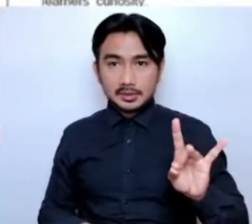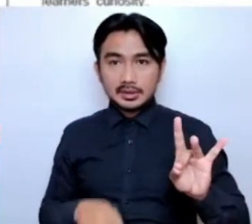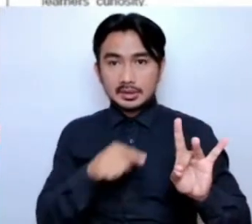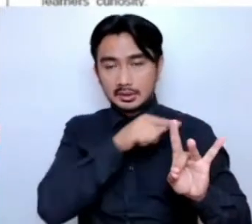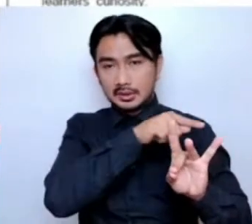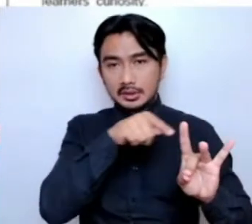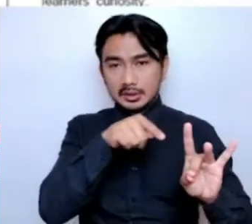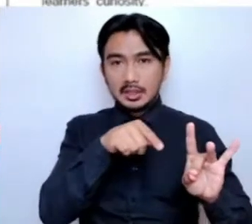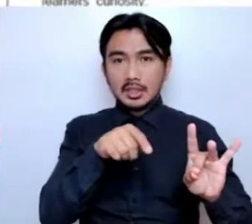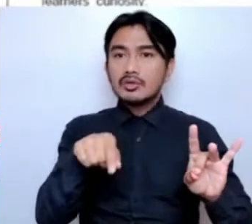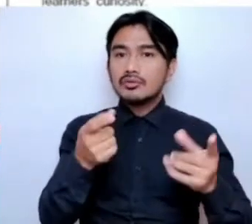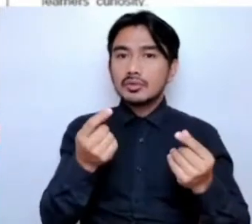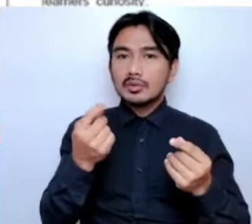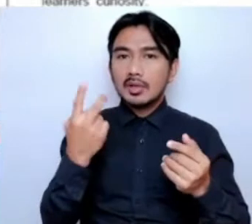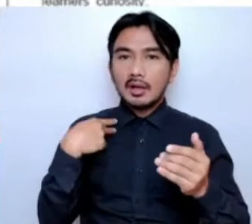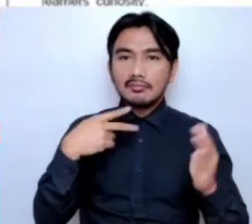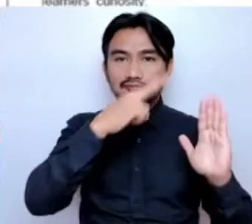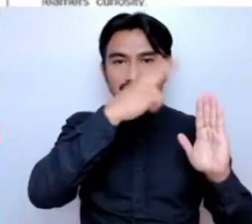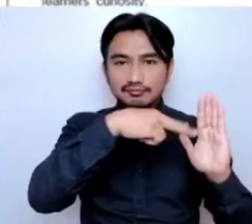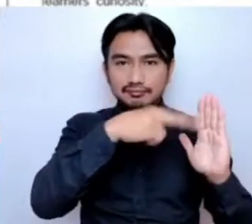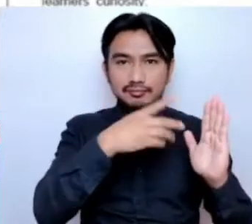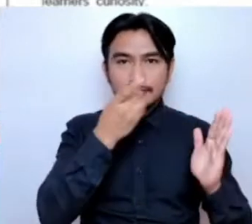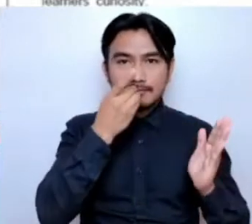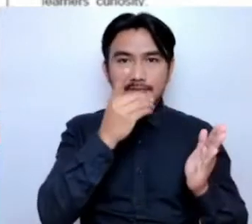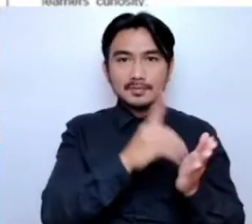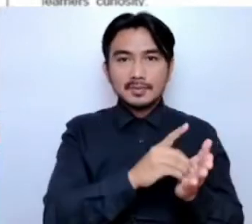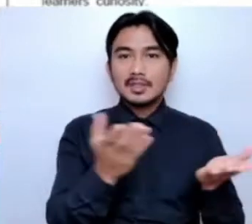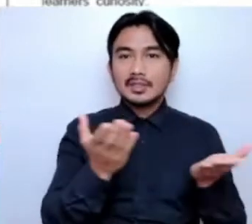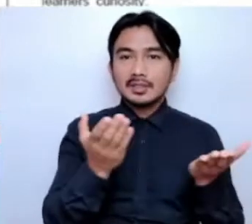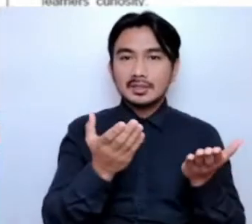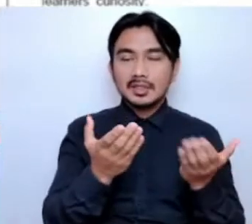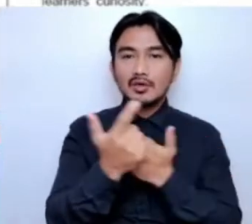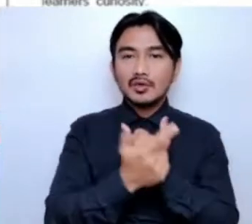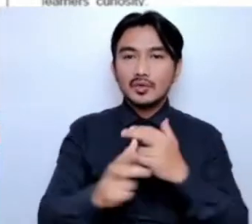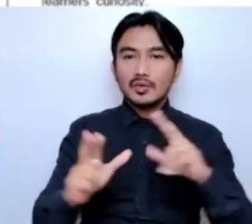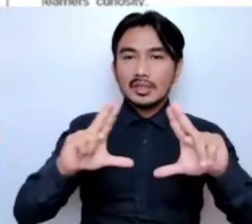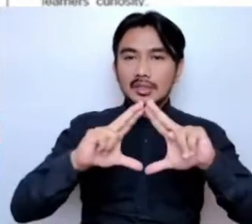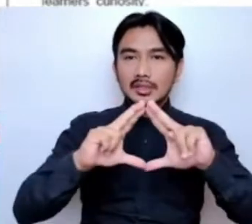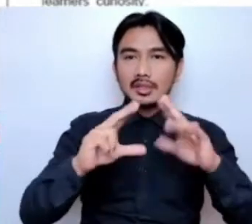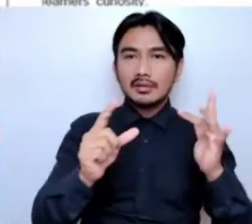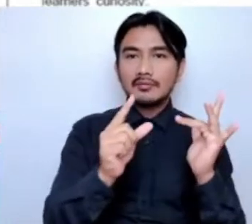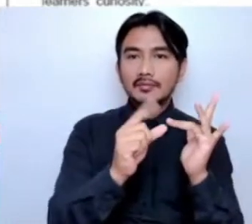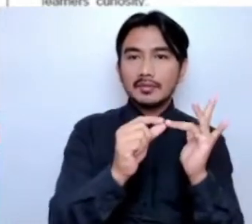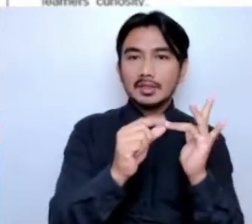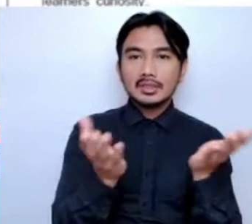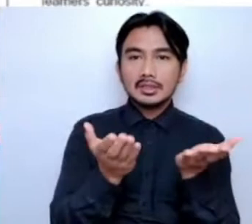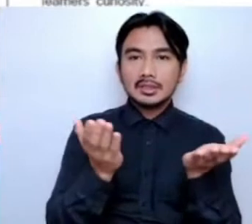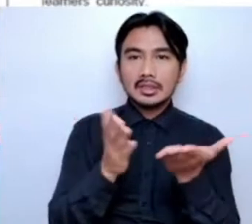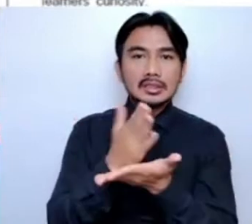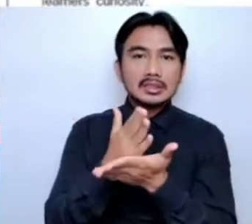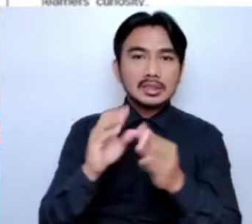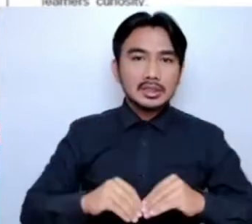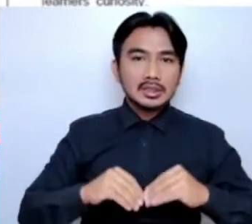look at this document found in the Google Drive link shared in the DM4 series